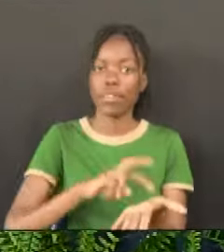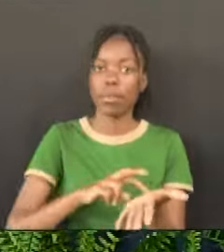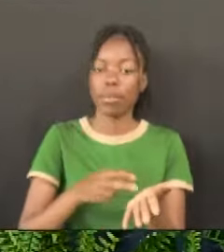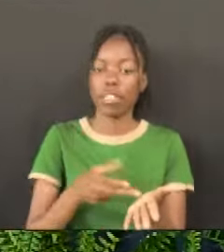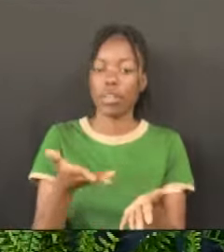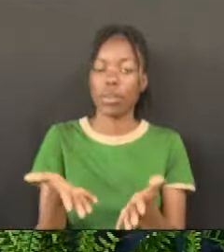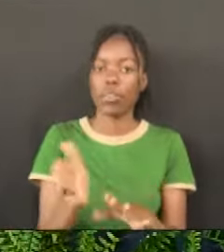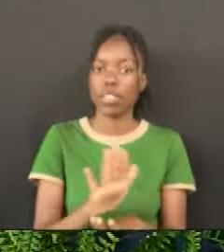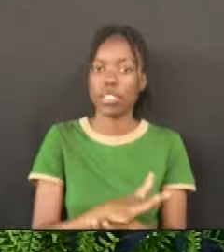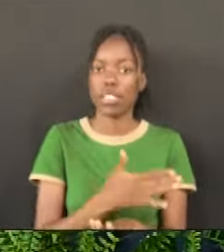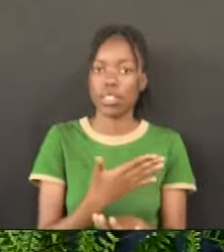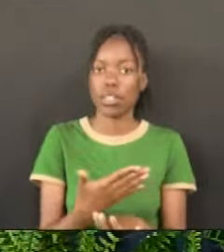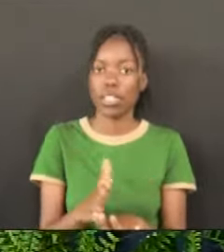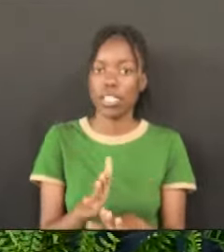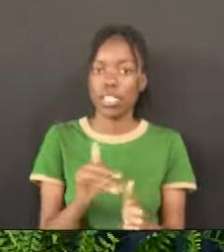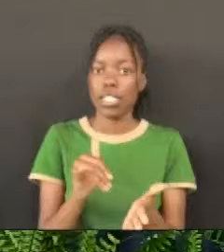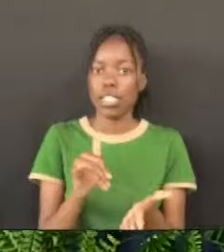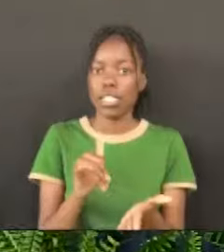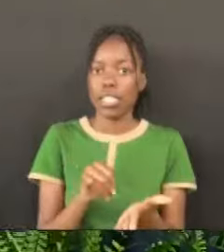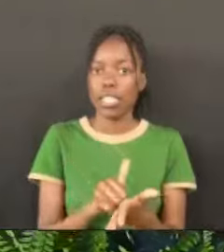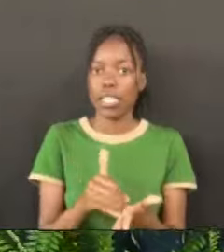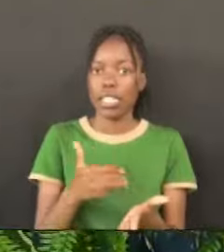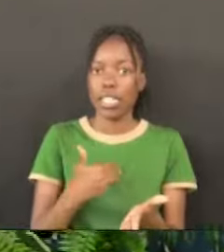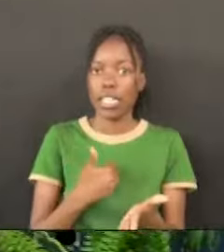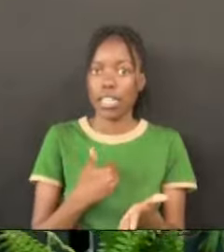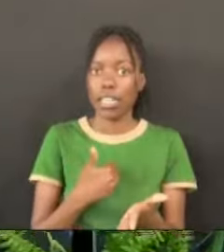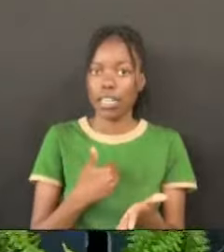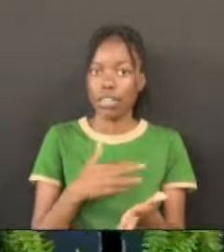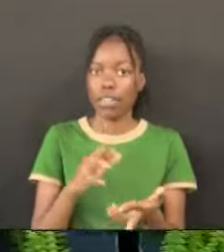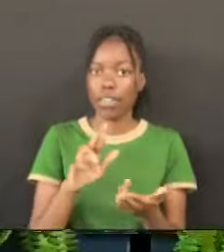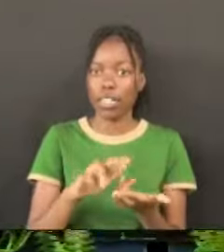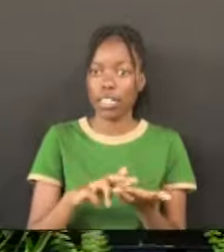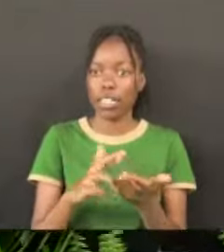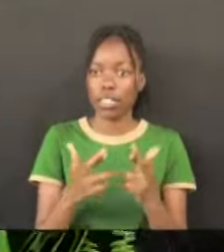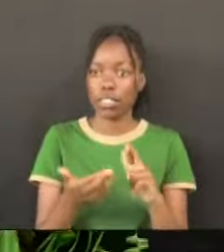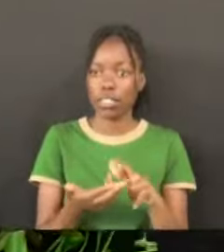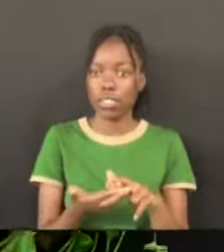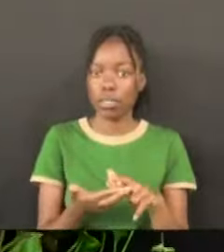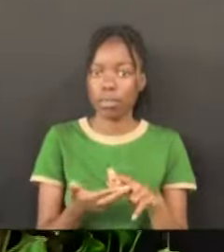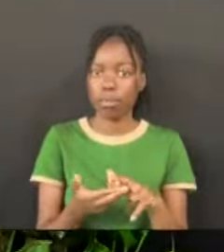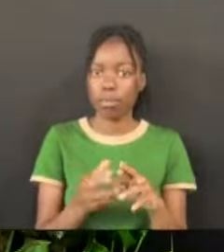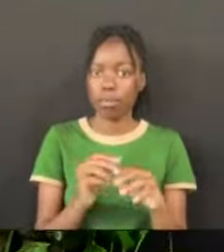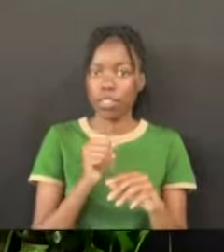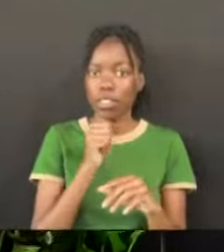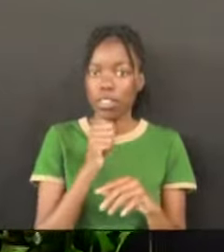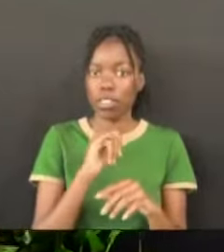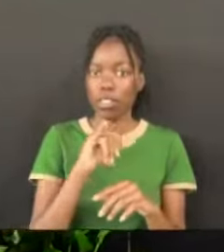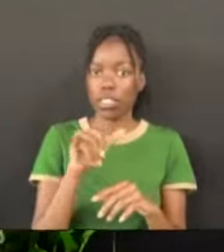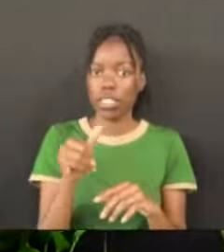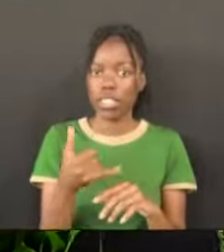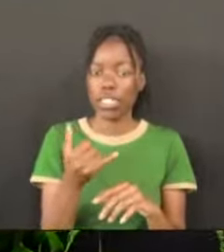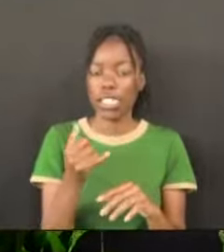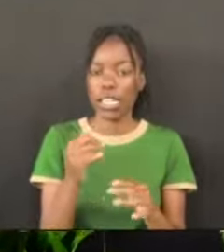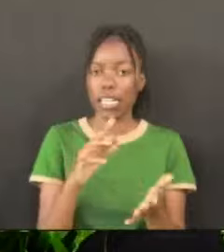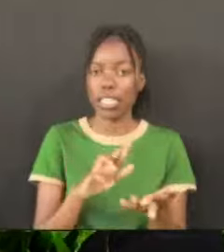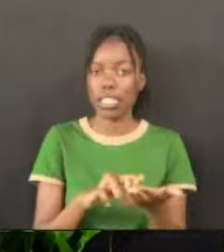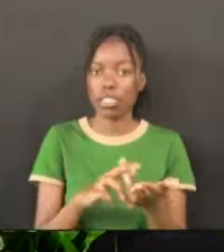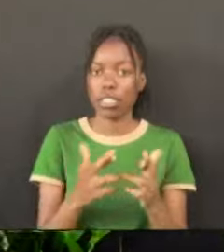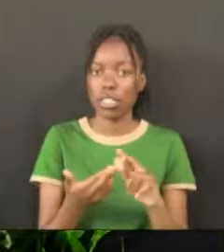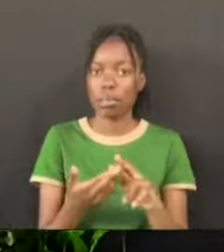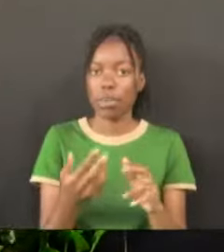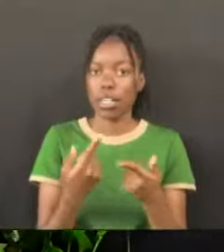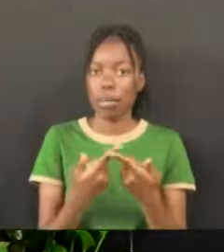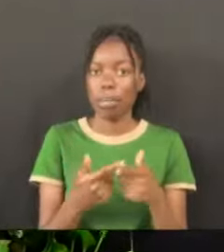I have a relationship. Not just a relationship, but a personal